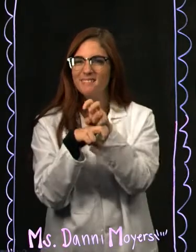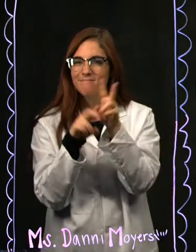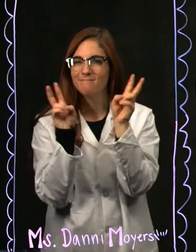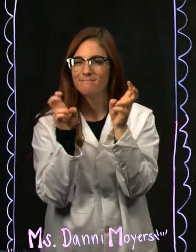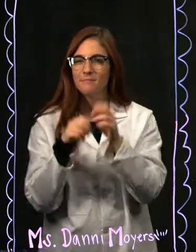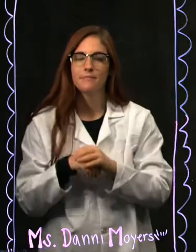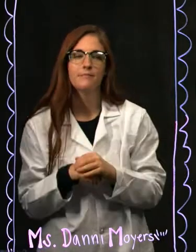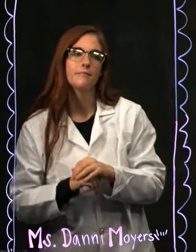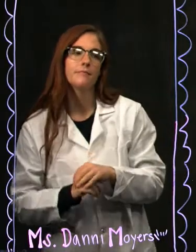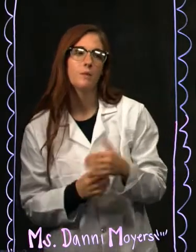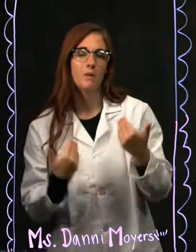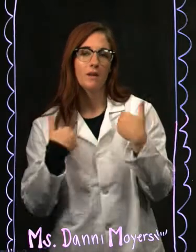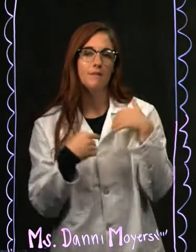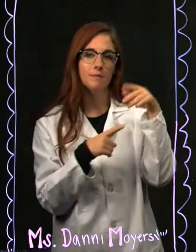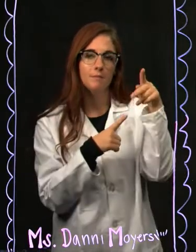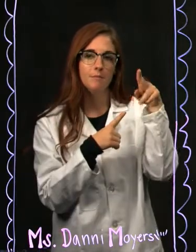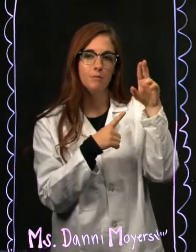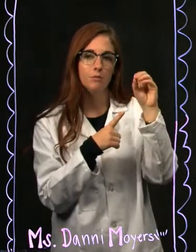have your proteins,